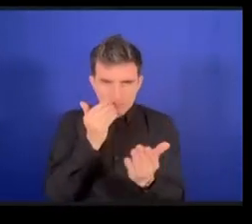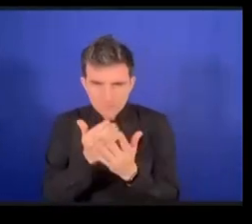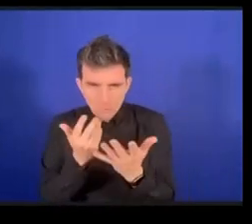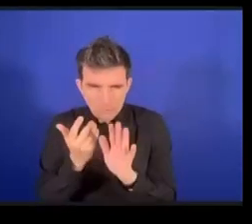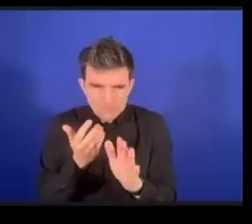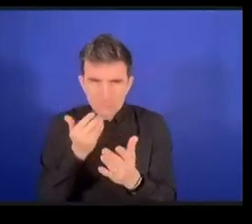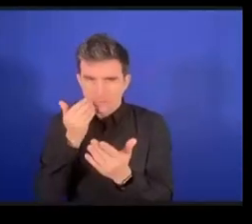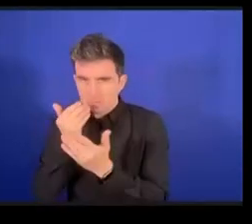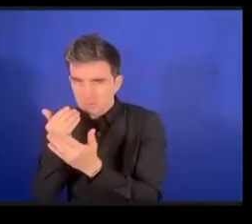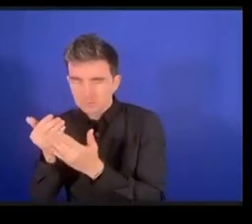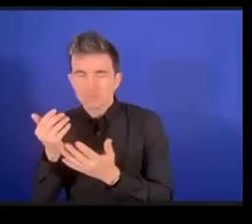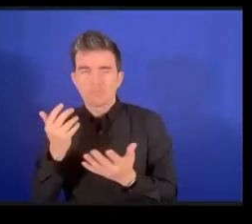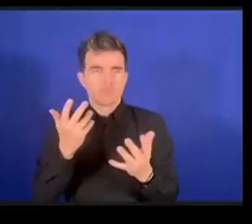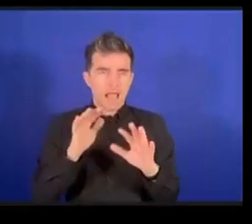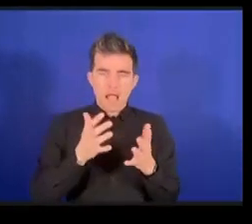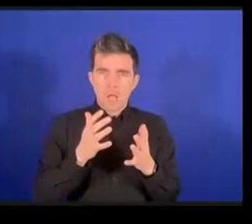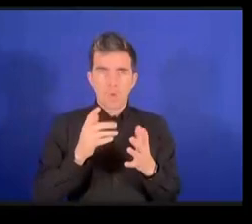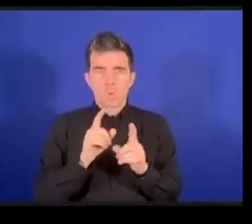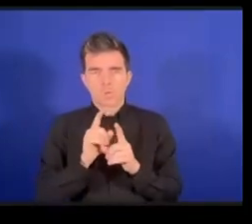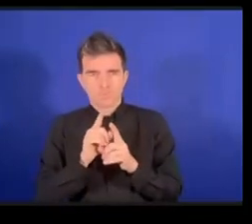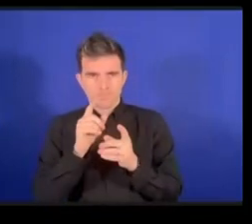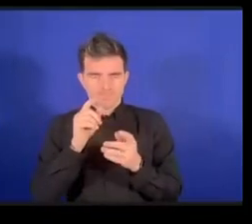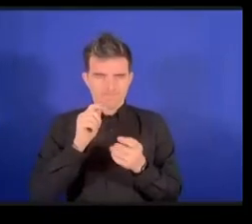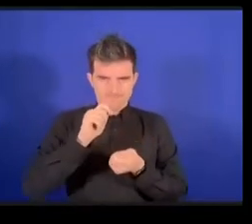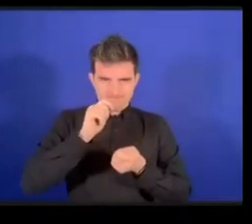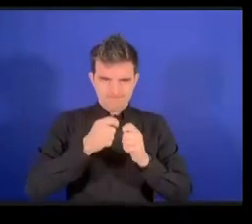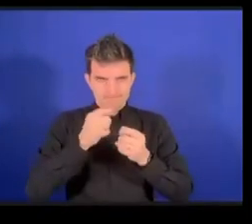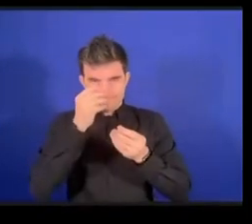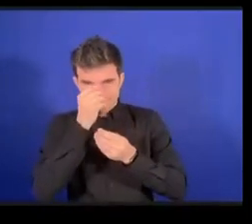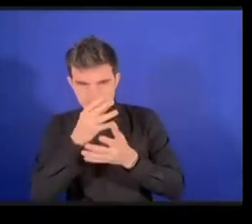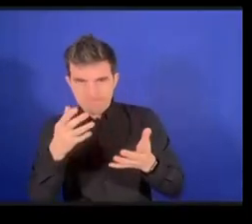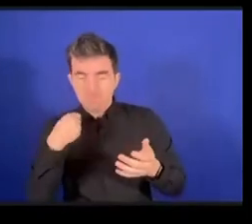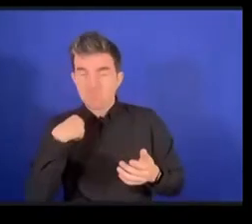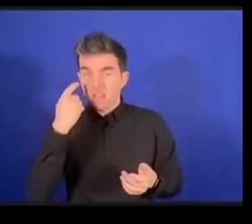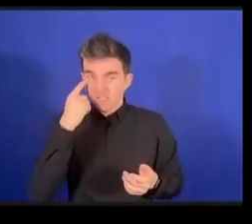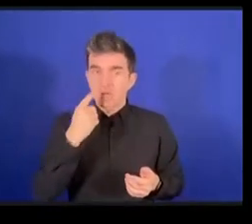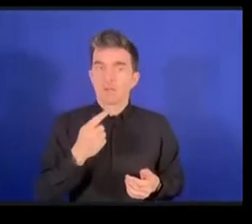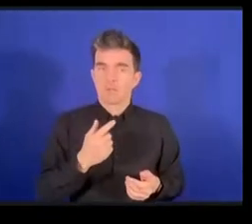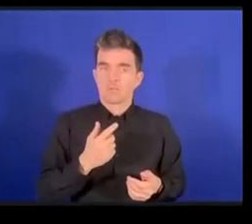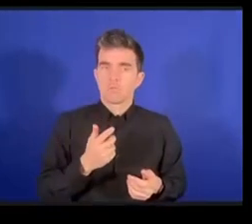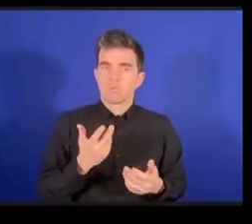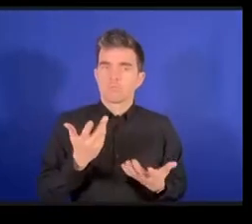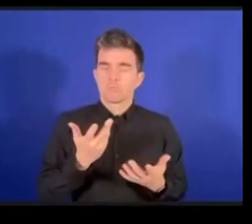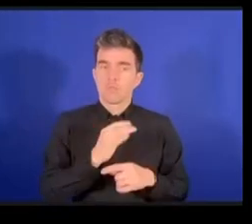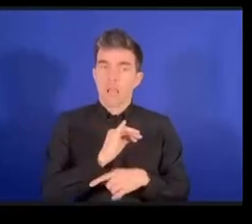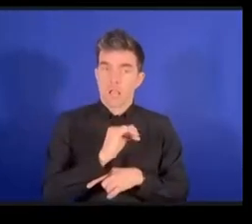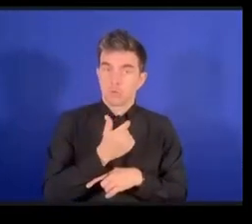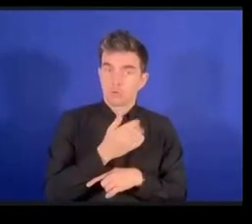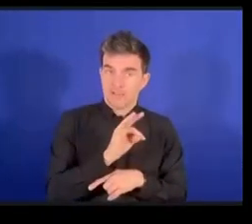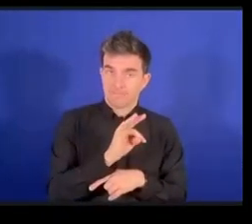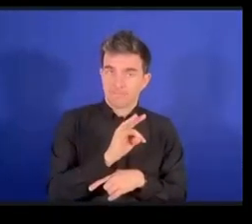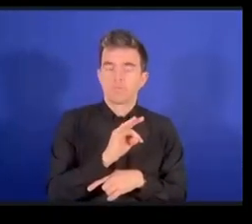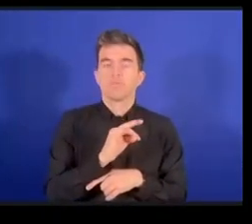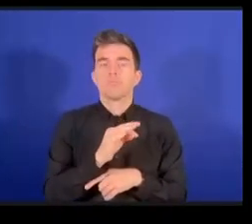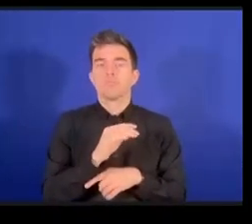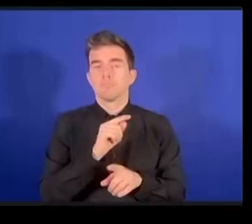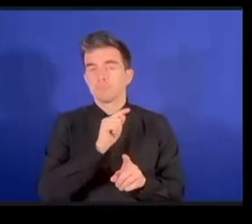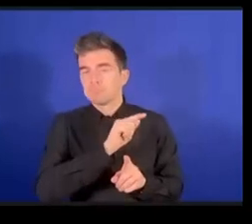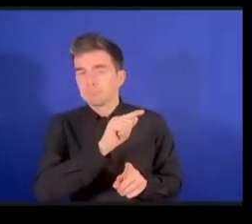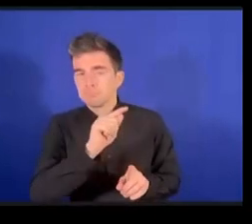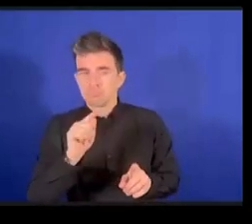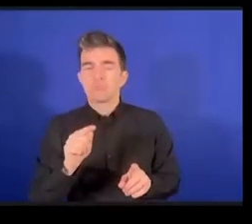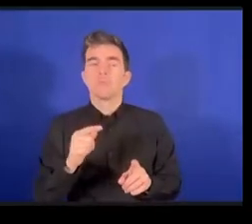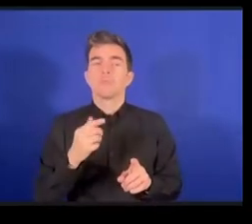Industry uh some uh sectors of Industry are close to the igf they have been since the start uh of the